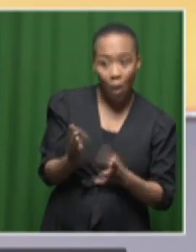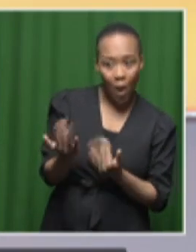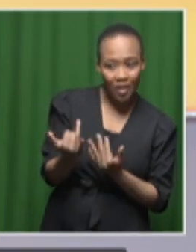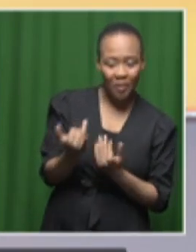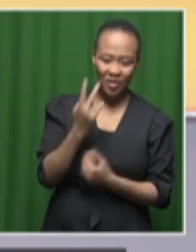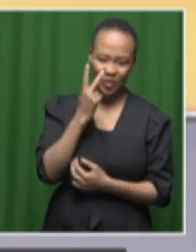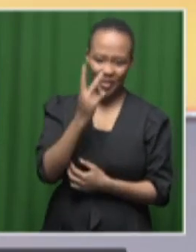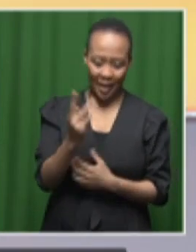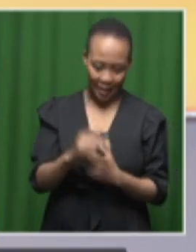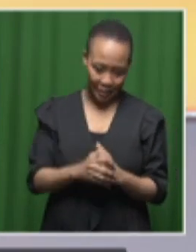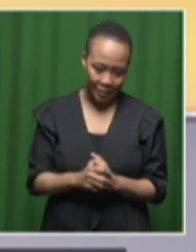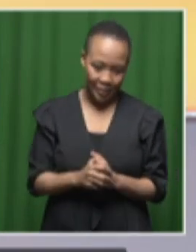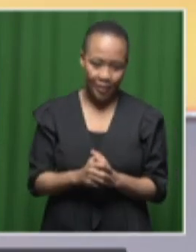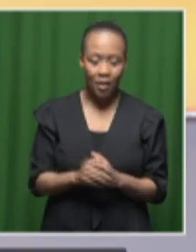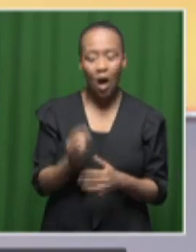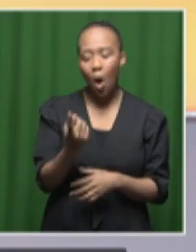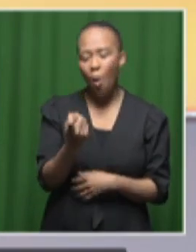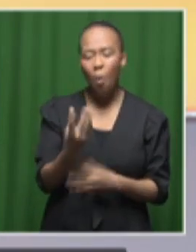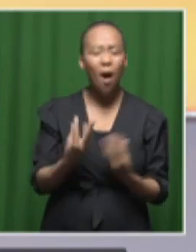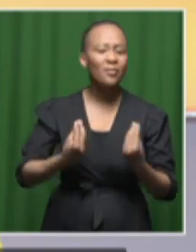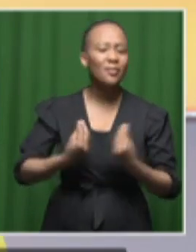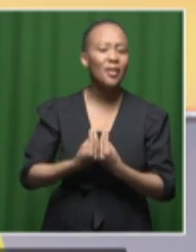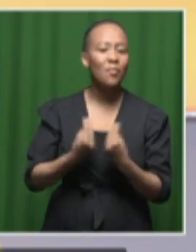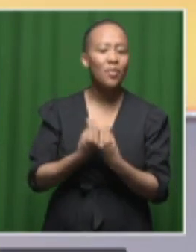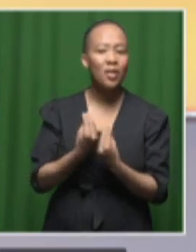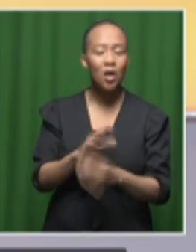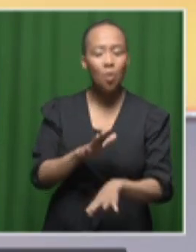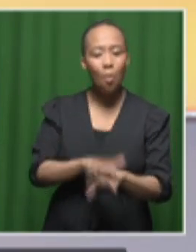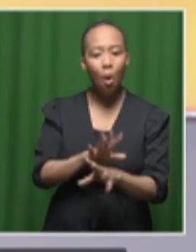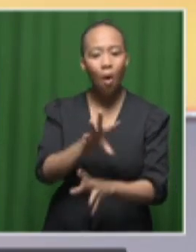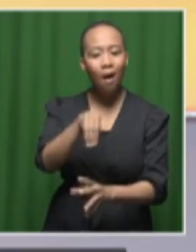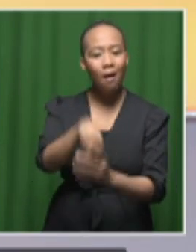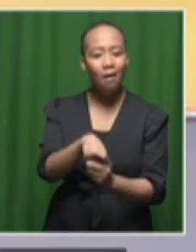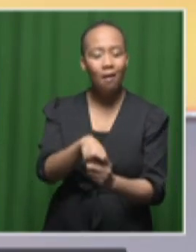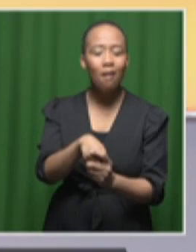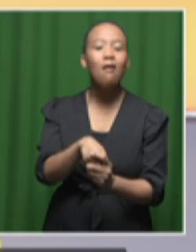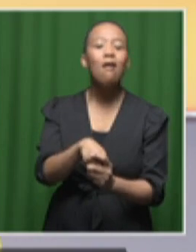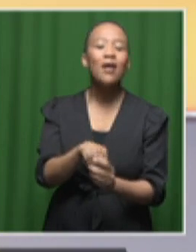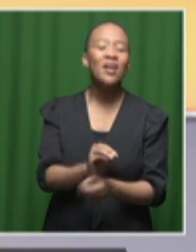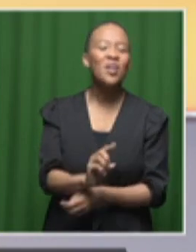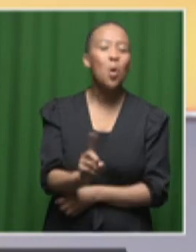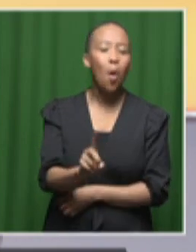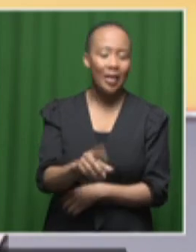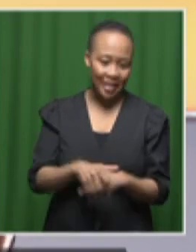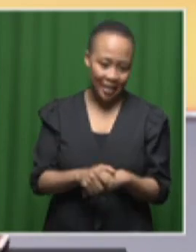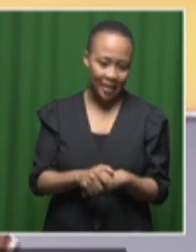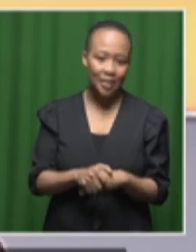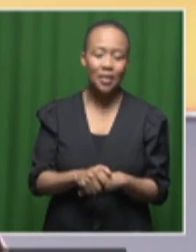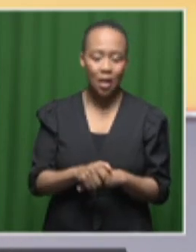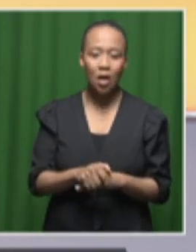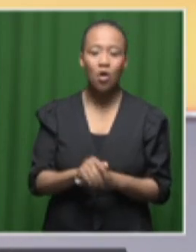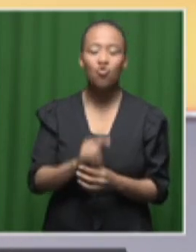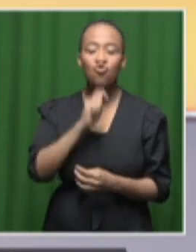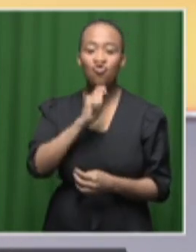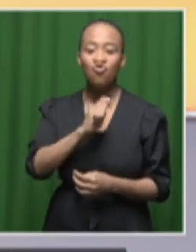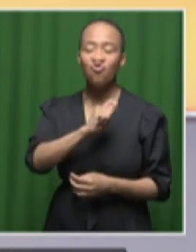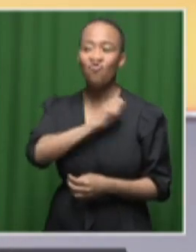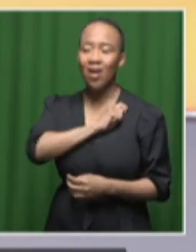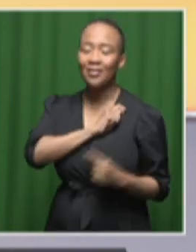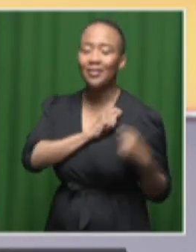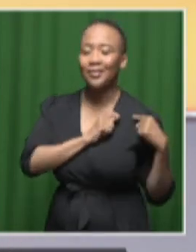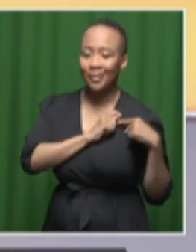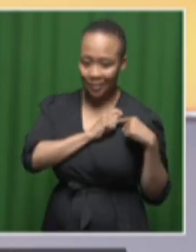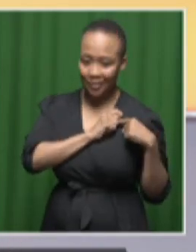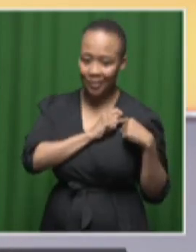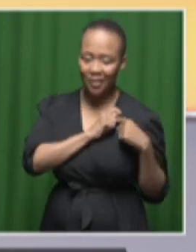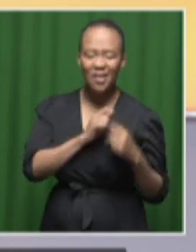of it, one of the things that I think contributes to it is their score for kind of trust in institutions, and particularly when